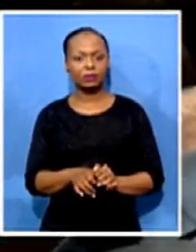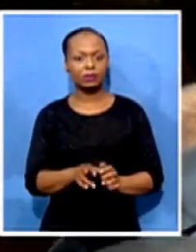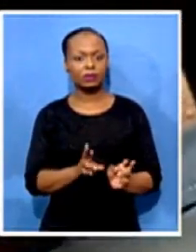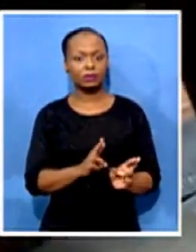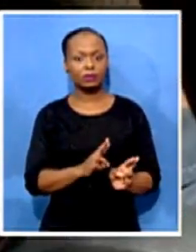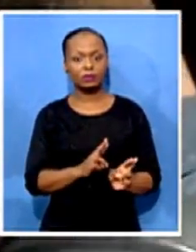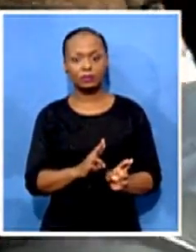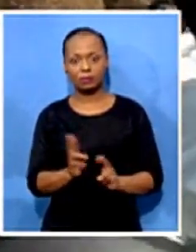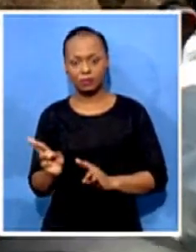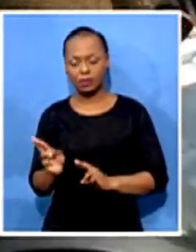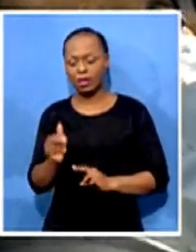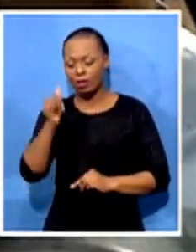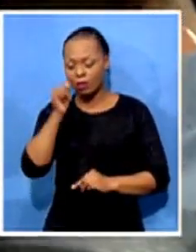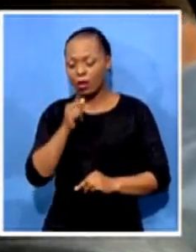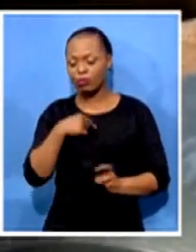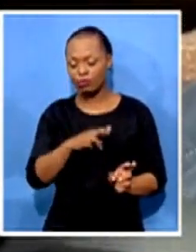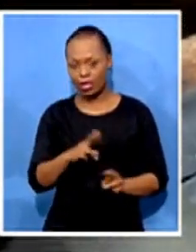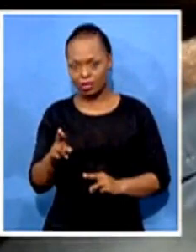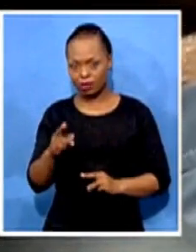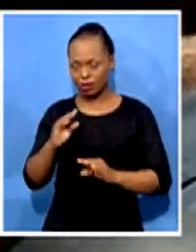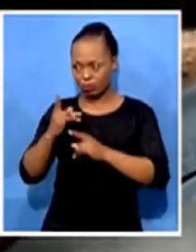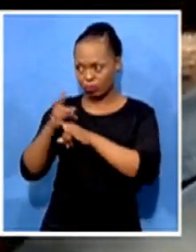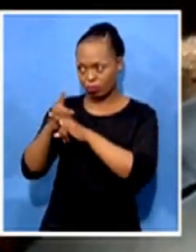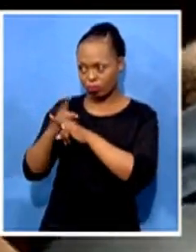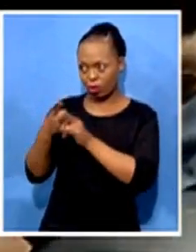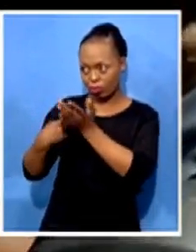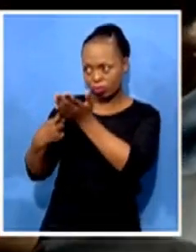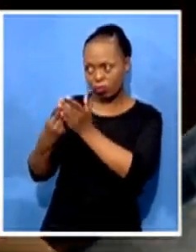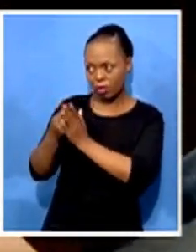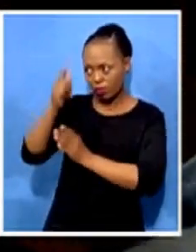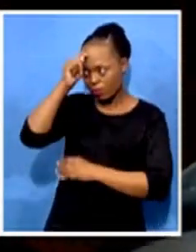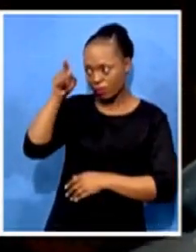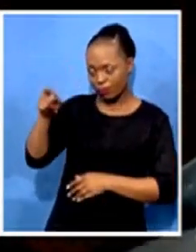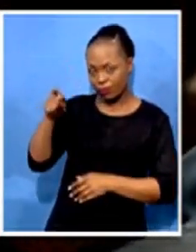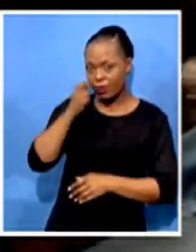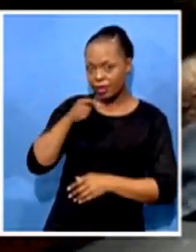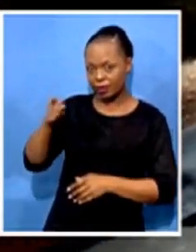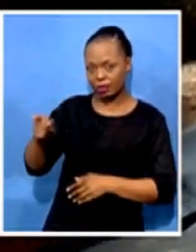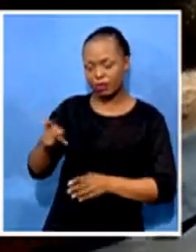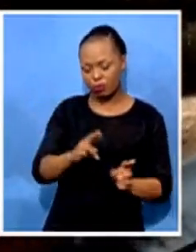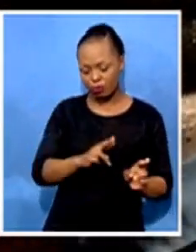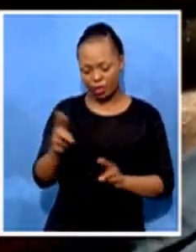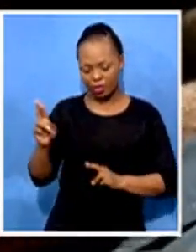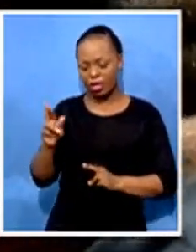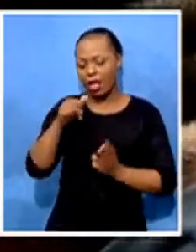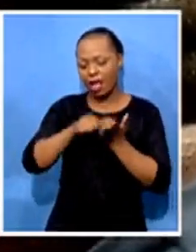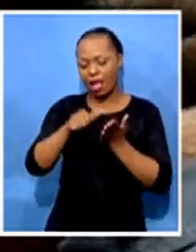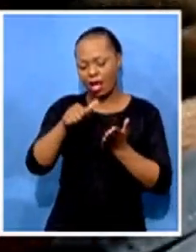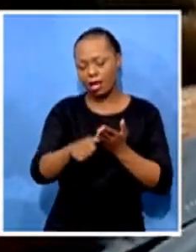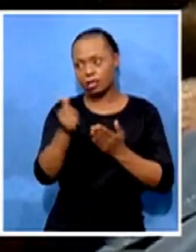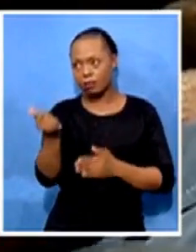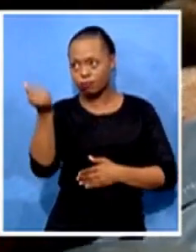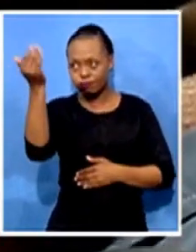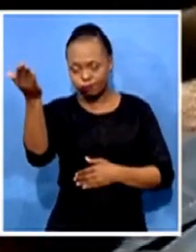there peacefully up until to a track where we hand over the memorandum and we do everything there, and then we're done. So we want to